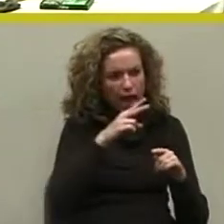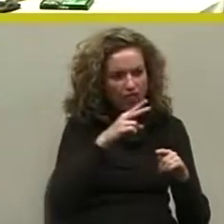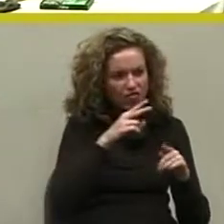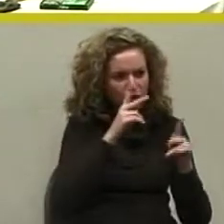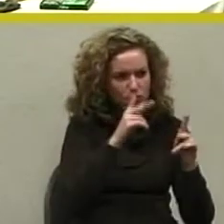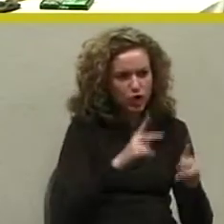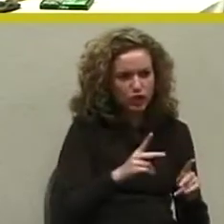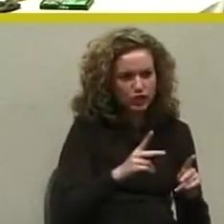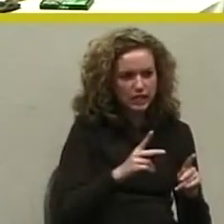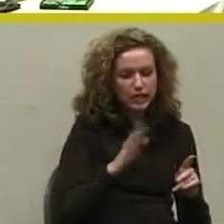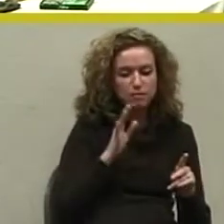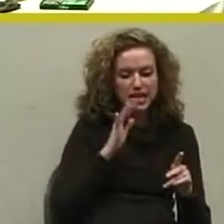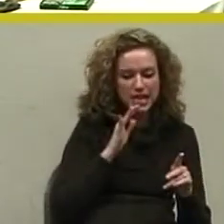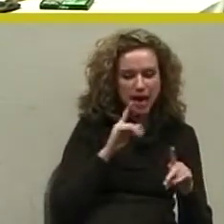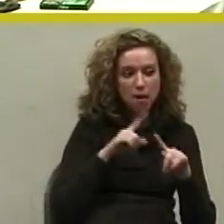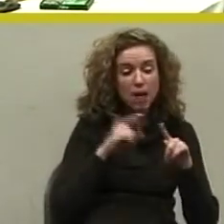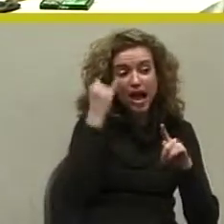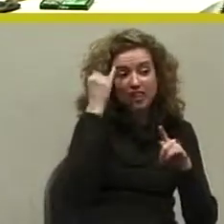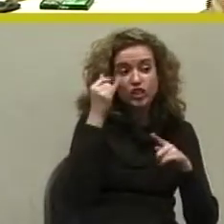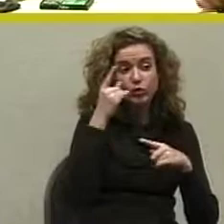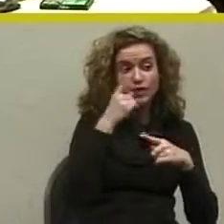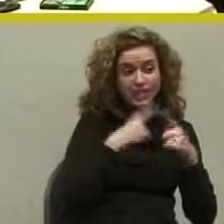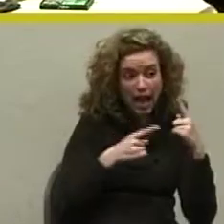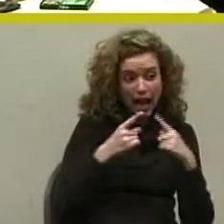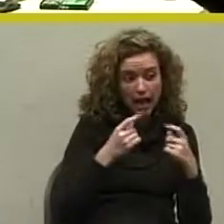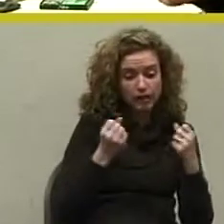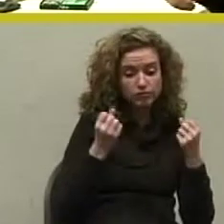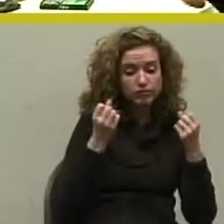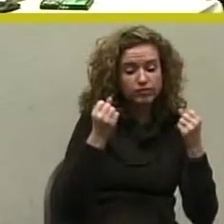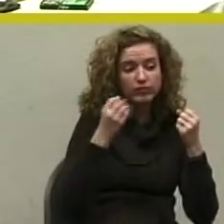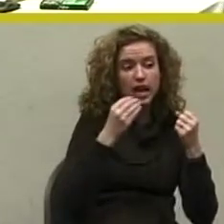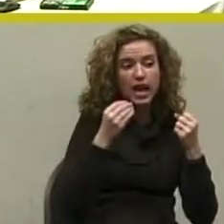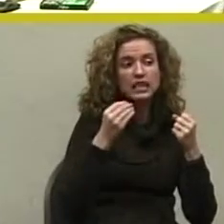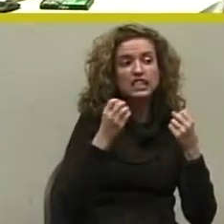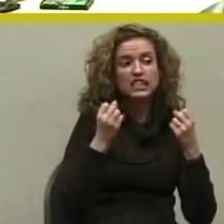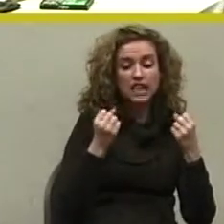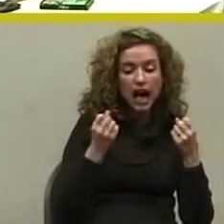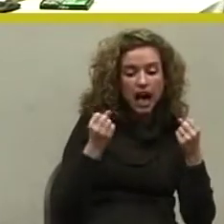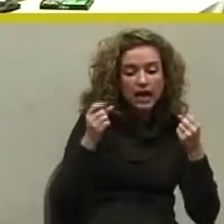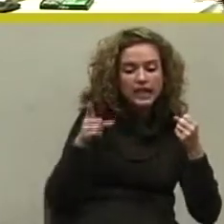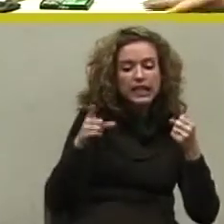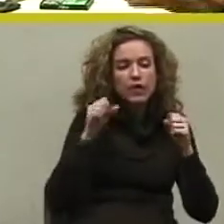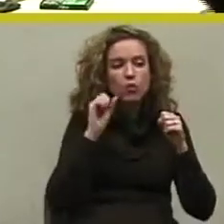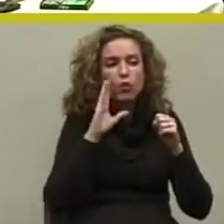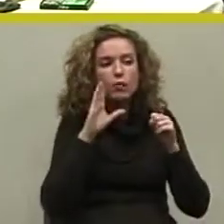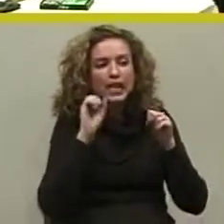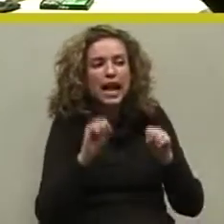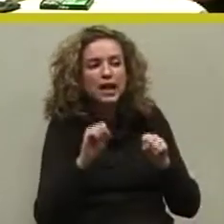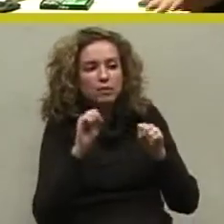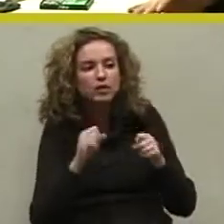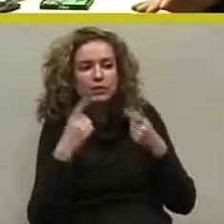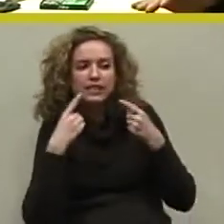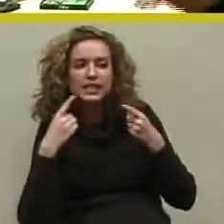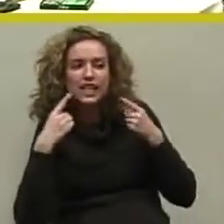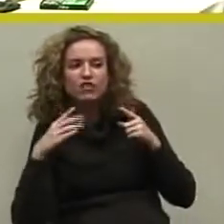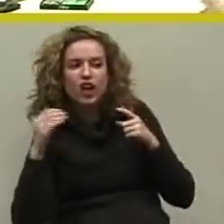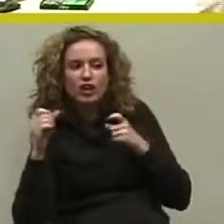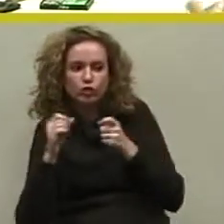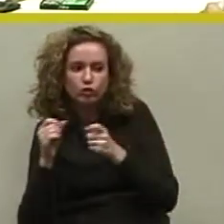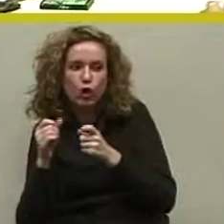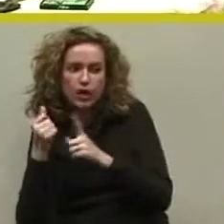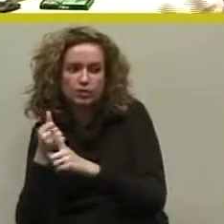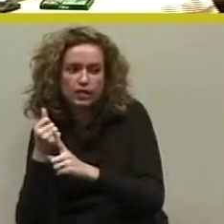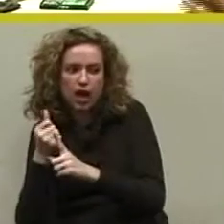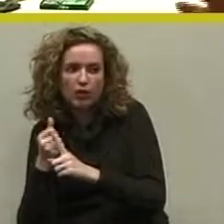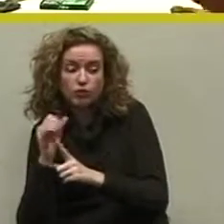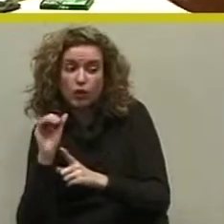if you sign to him right away and go through the signing process, he'll be more able to be control himself. I think that's a